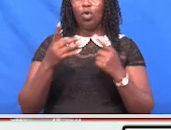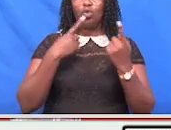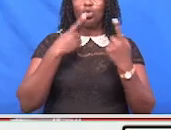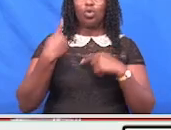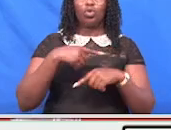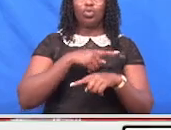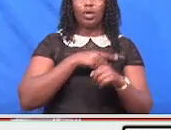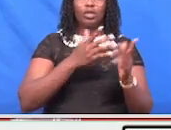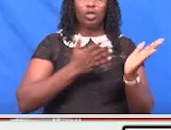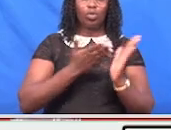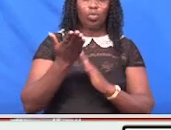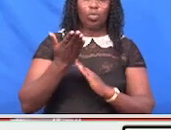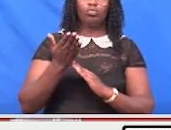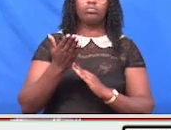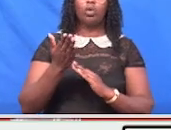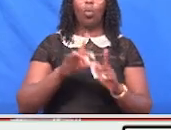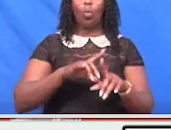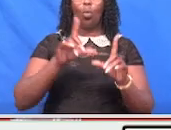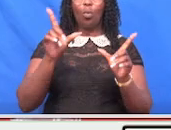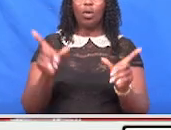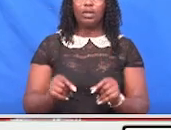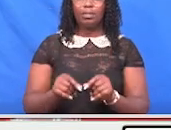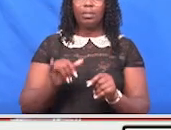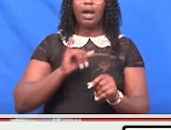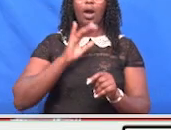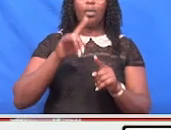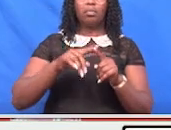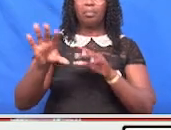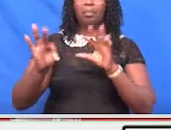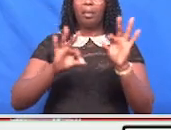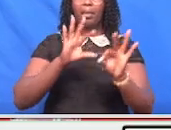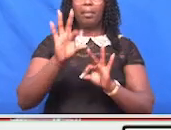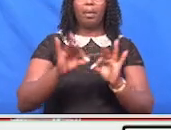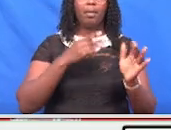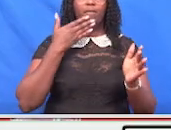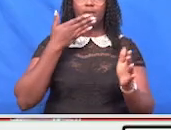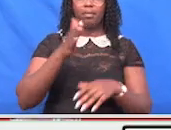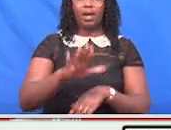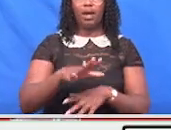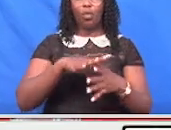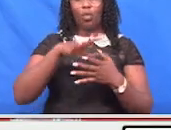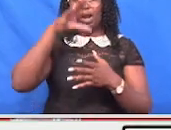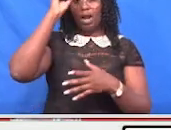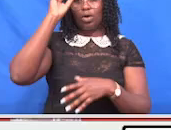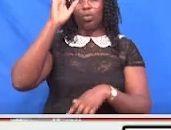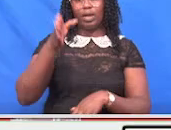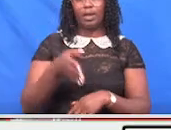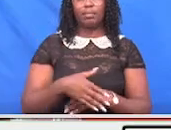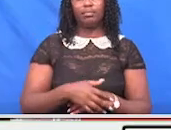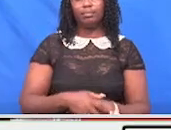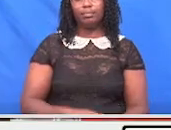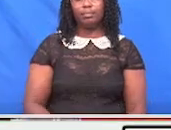0793 267 279. I'll be sampling your feedback and you'll be learning. See you in a few.